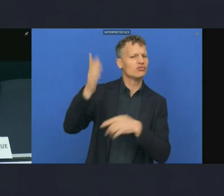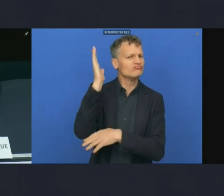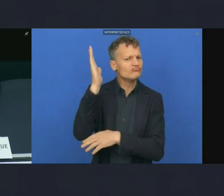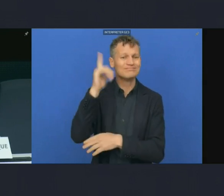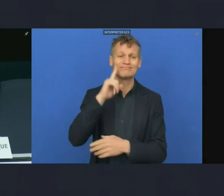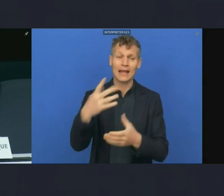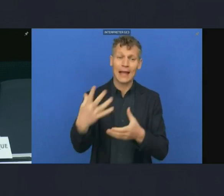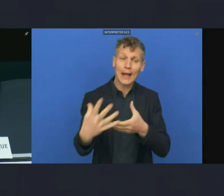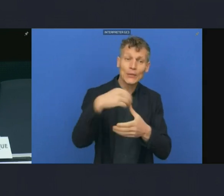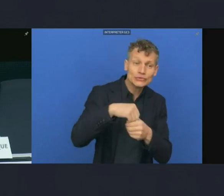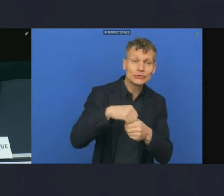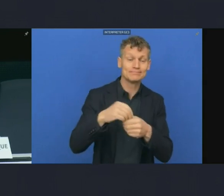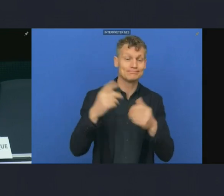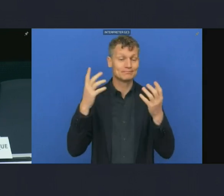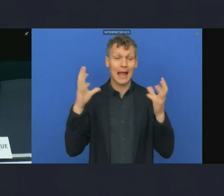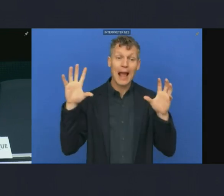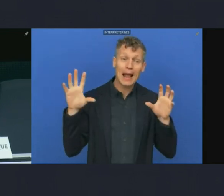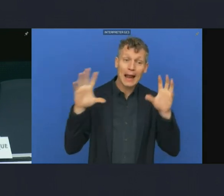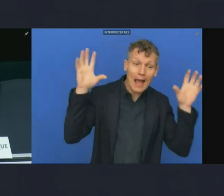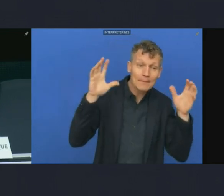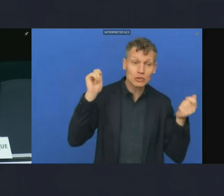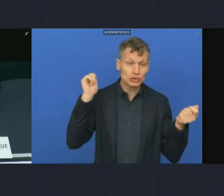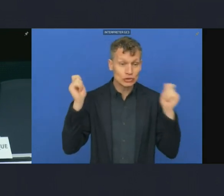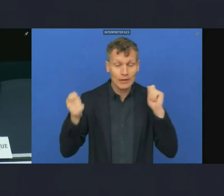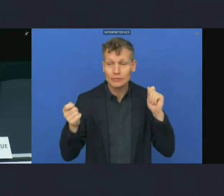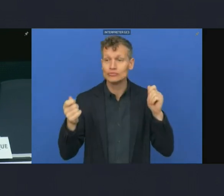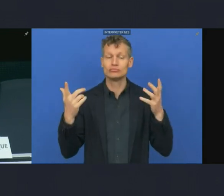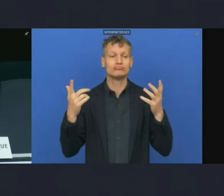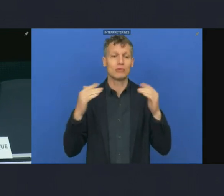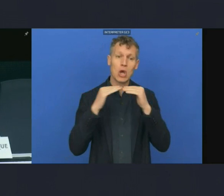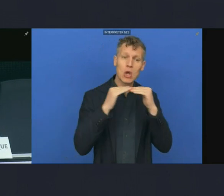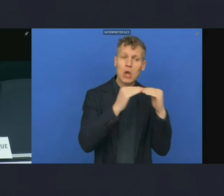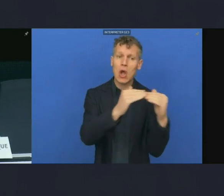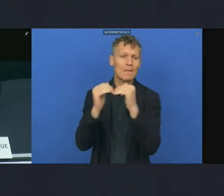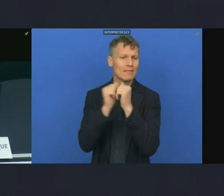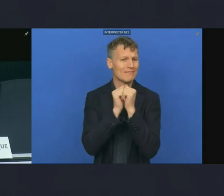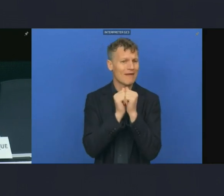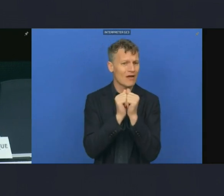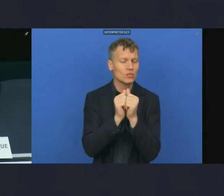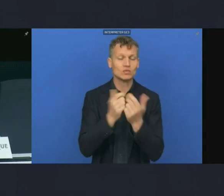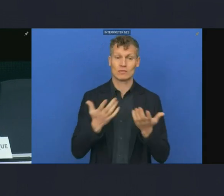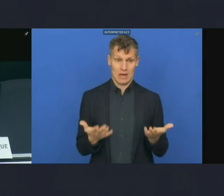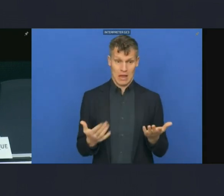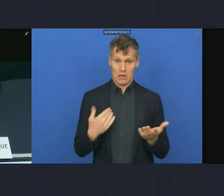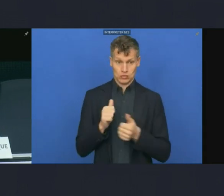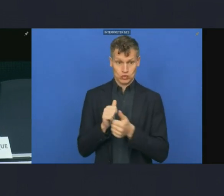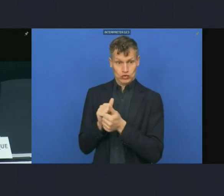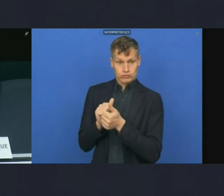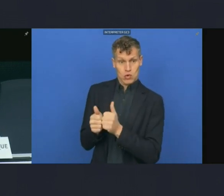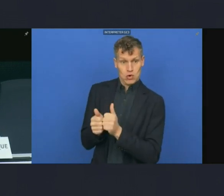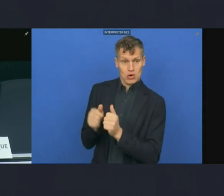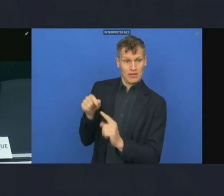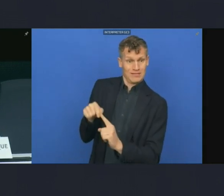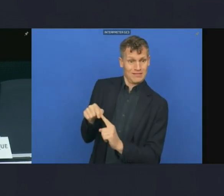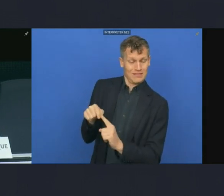they are about innovation, they are about common values. And now our program, our sport part of the program, allows